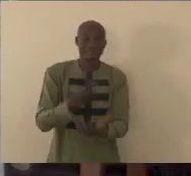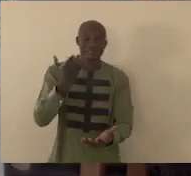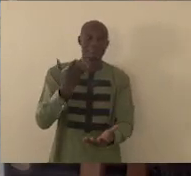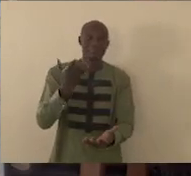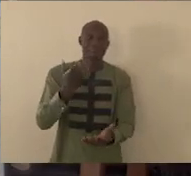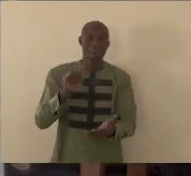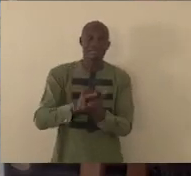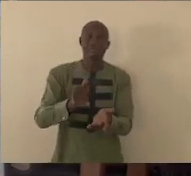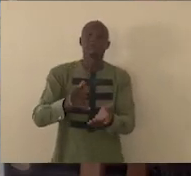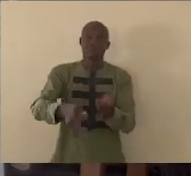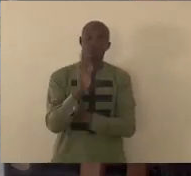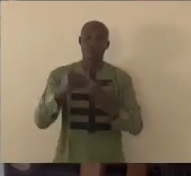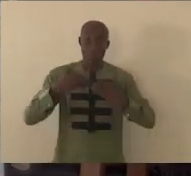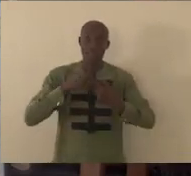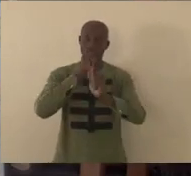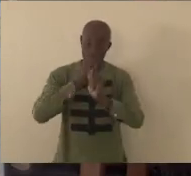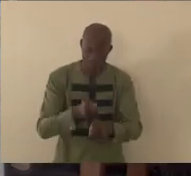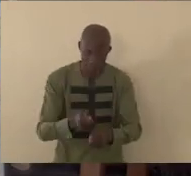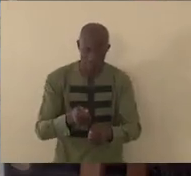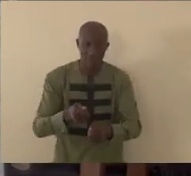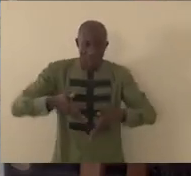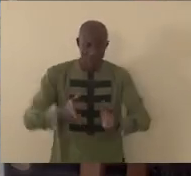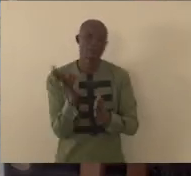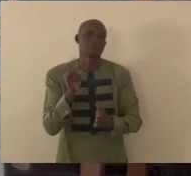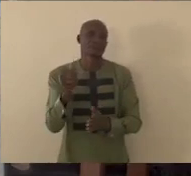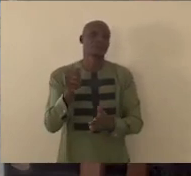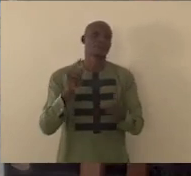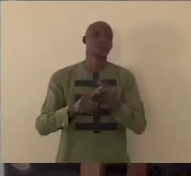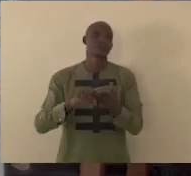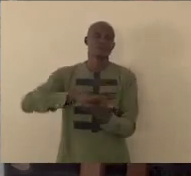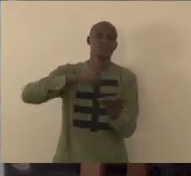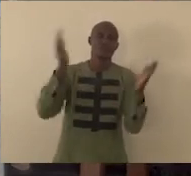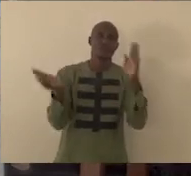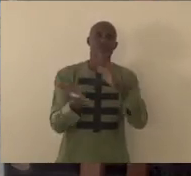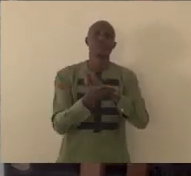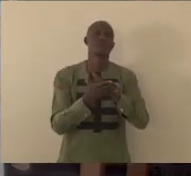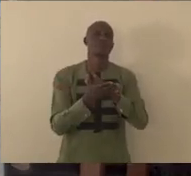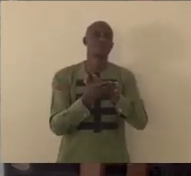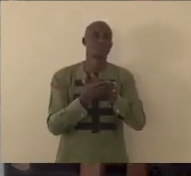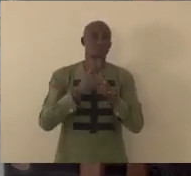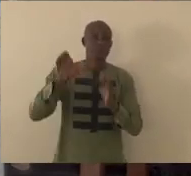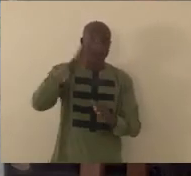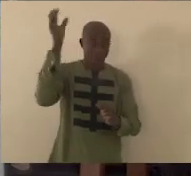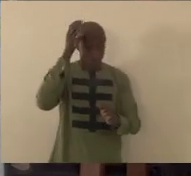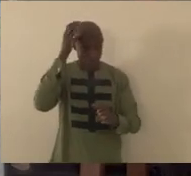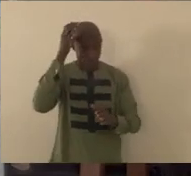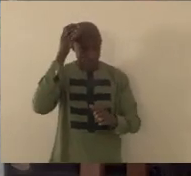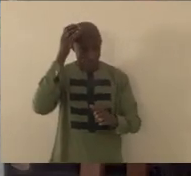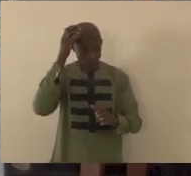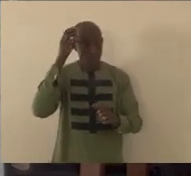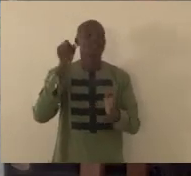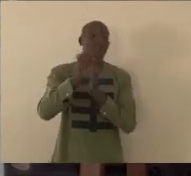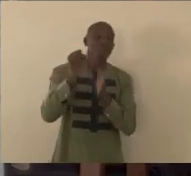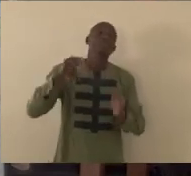God could allow itself to become the poverty capital of the world, then obviously the Nigerian state is